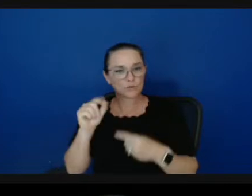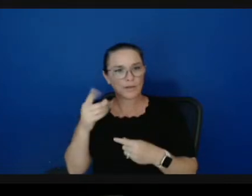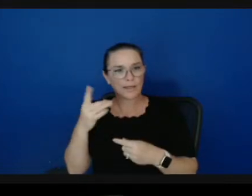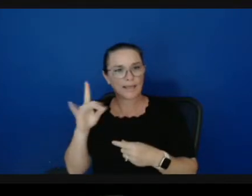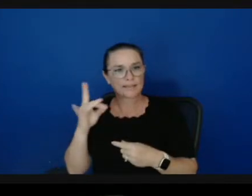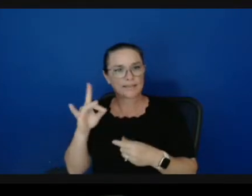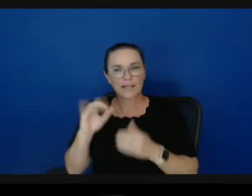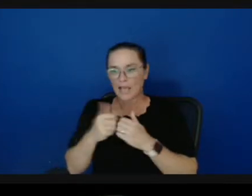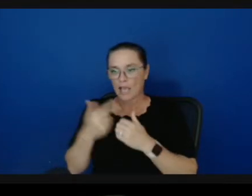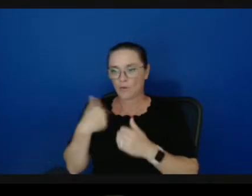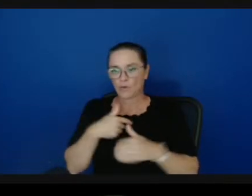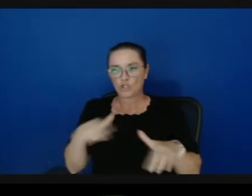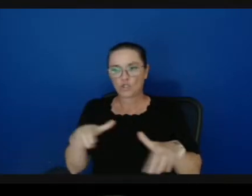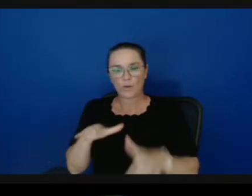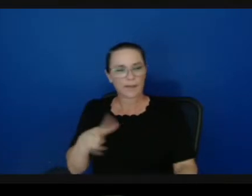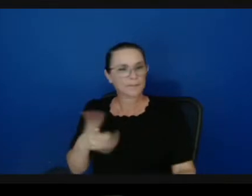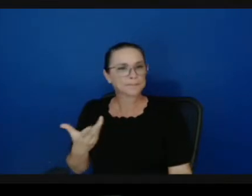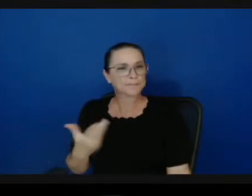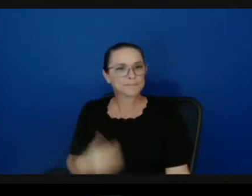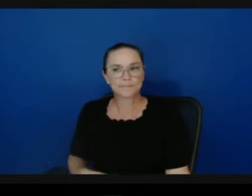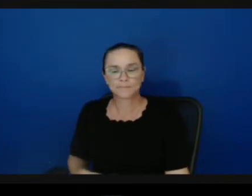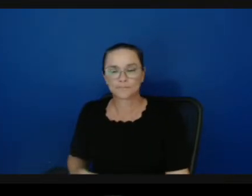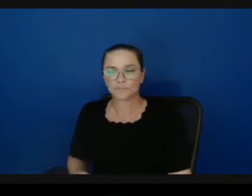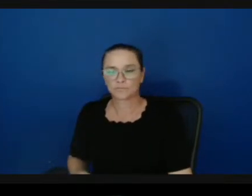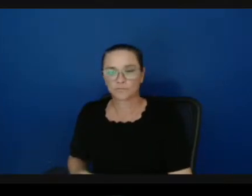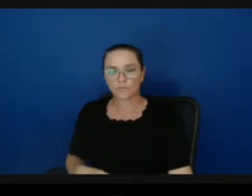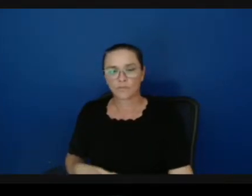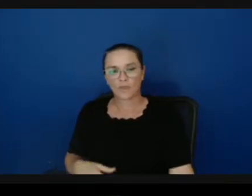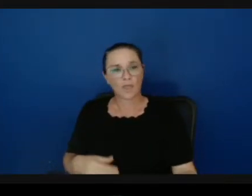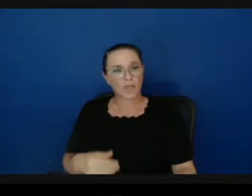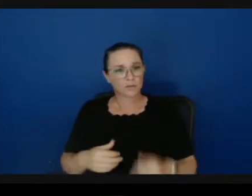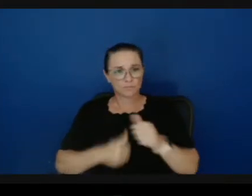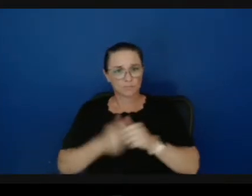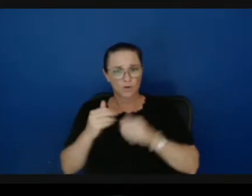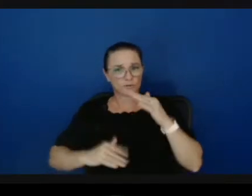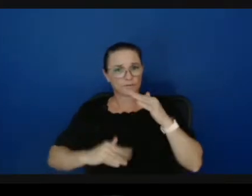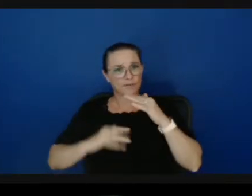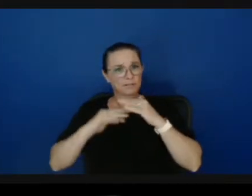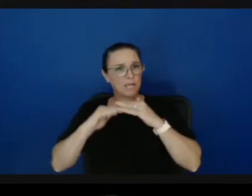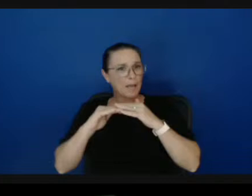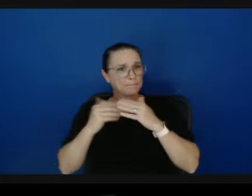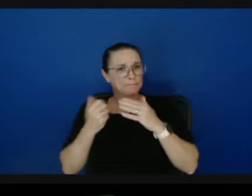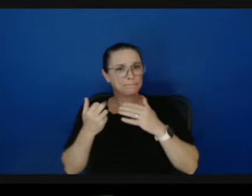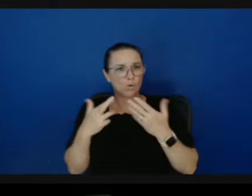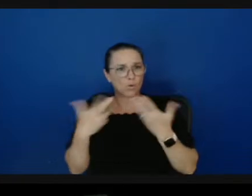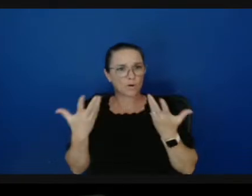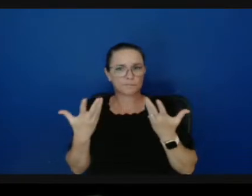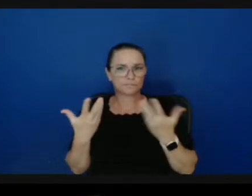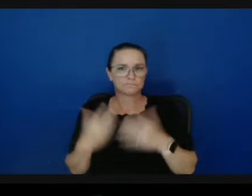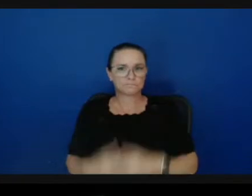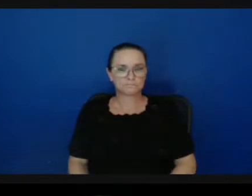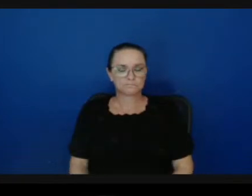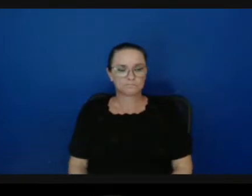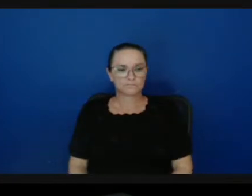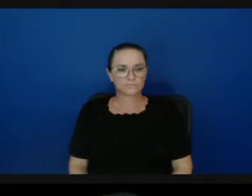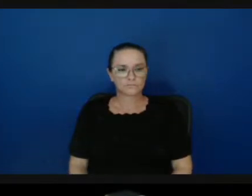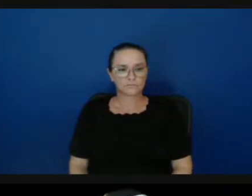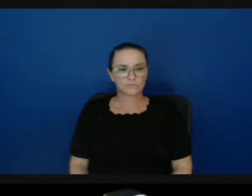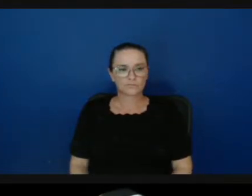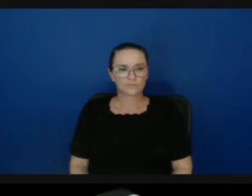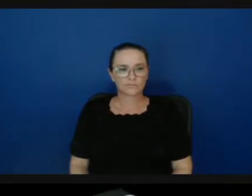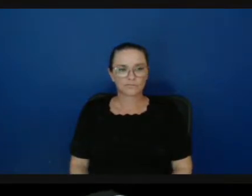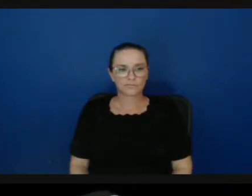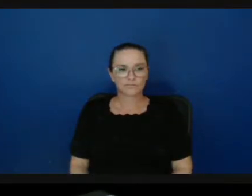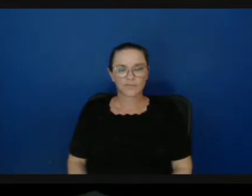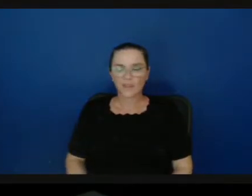we doing on that front? Most of it regenerated or has refilled. Most of it hasn't. Yeah, I haven't redone the